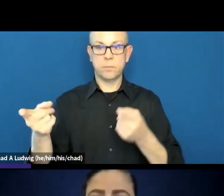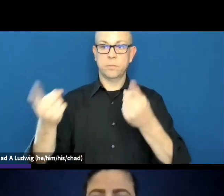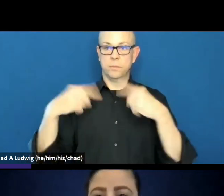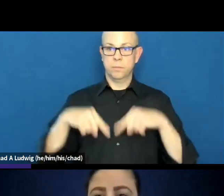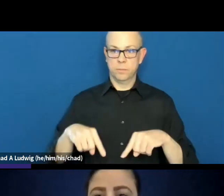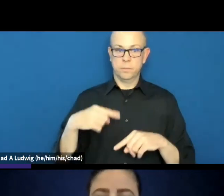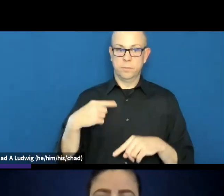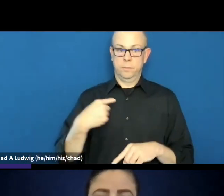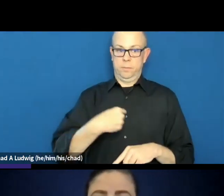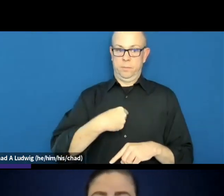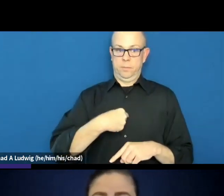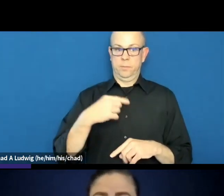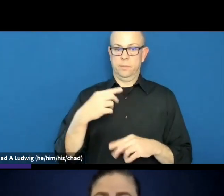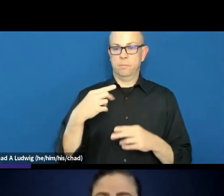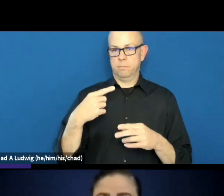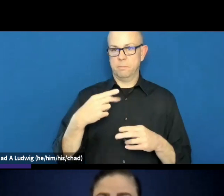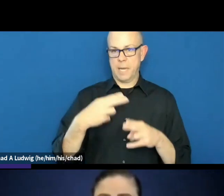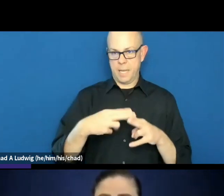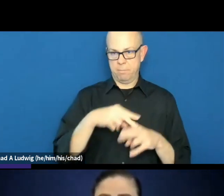advocate@bridgesoregon.org.